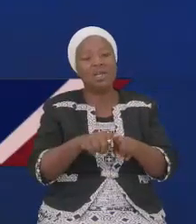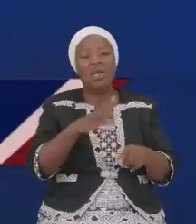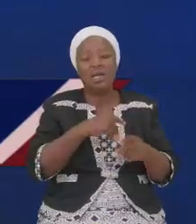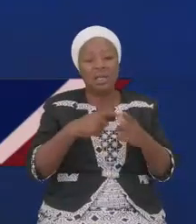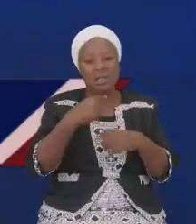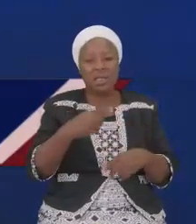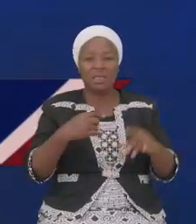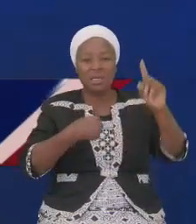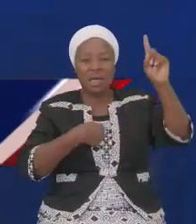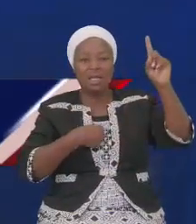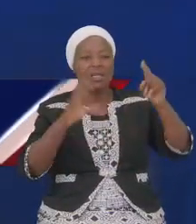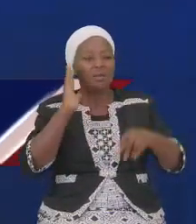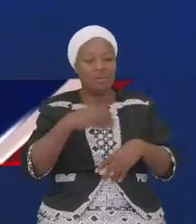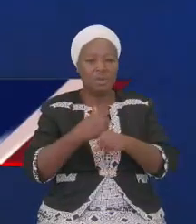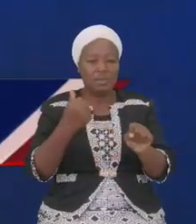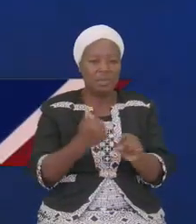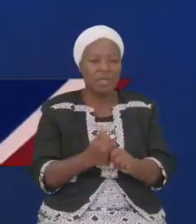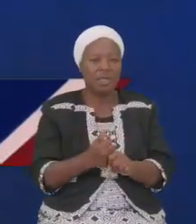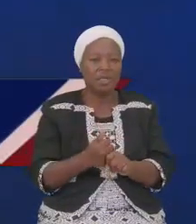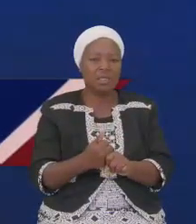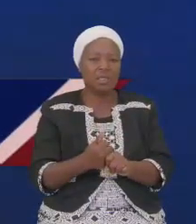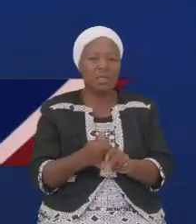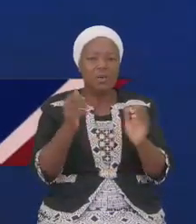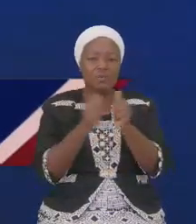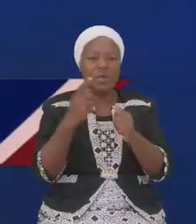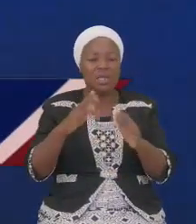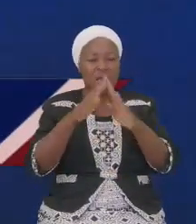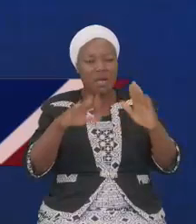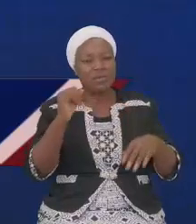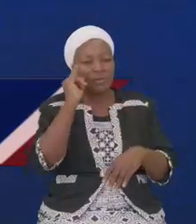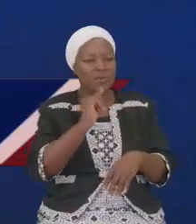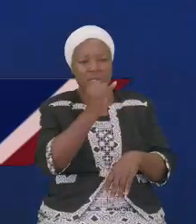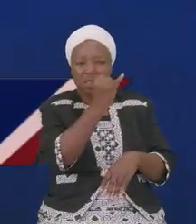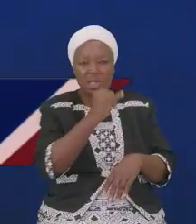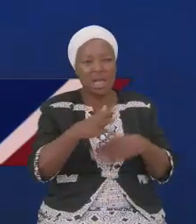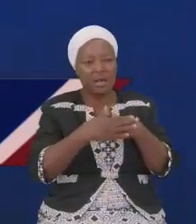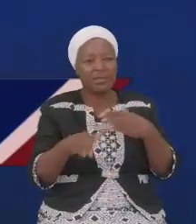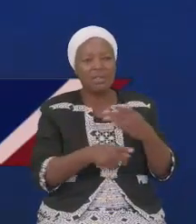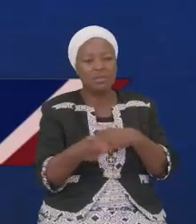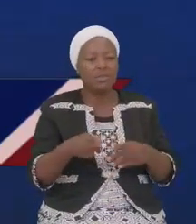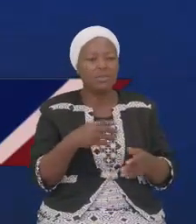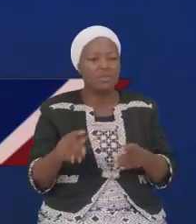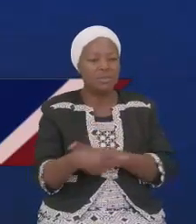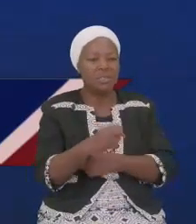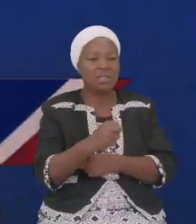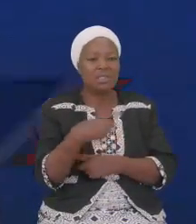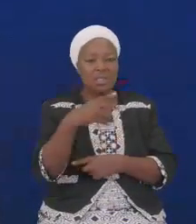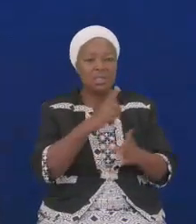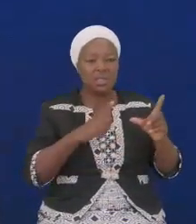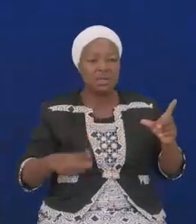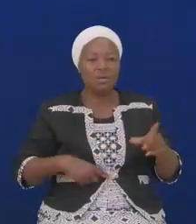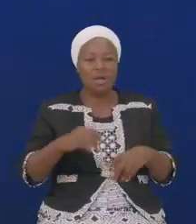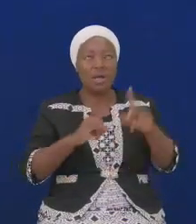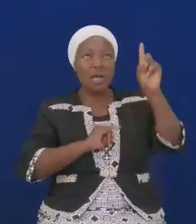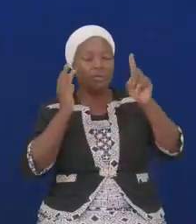I will make with the house of Israel after those days, says the Lord. I will